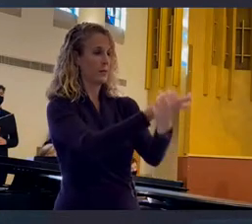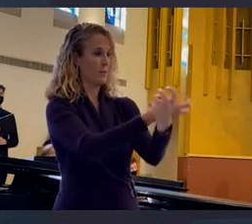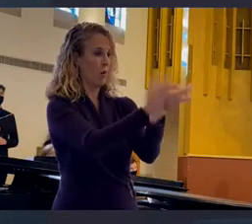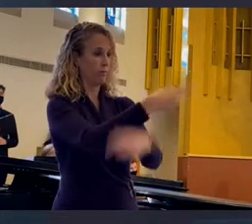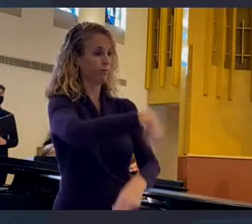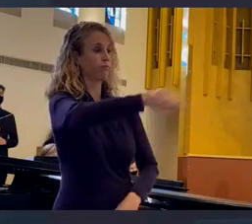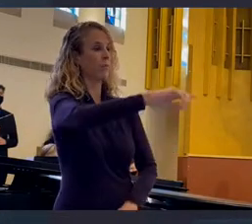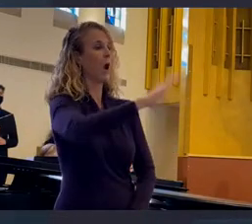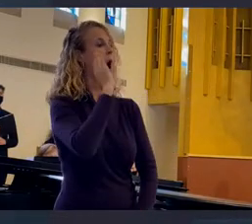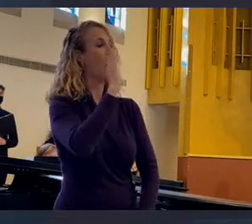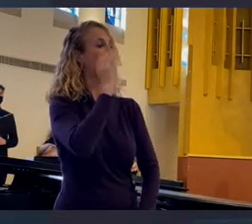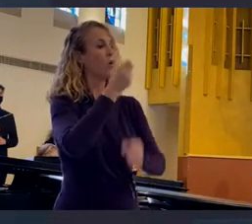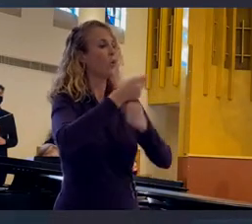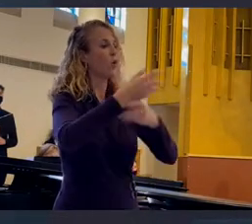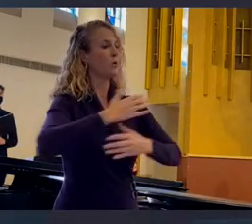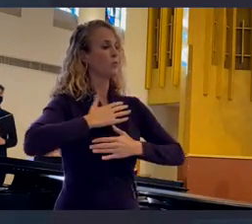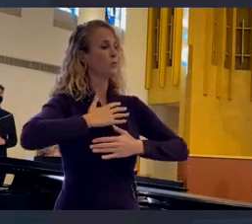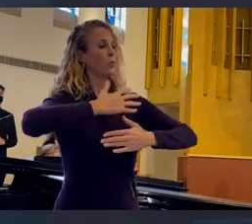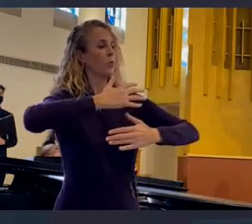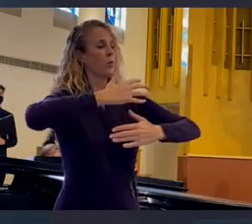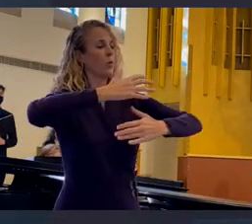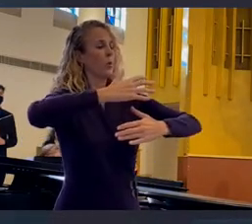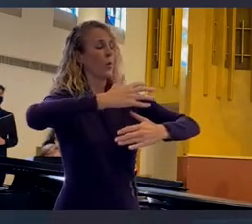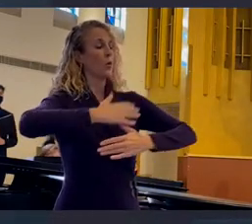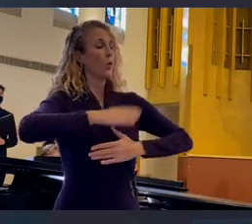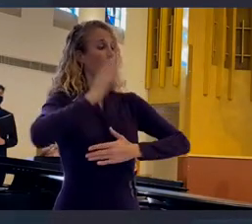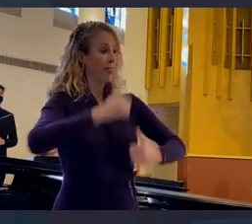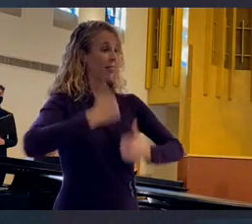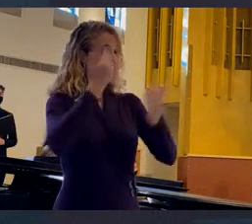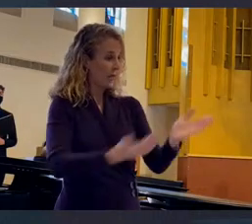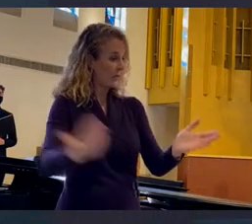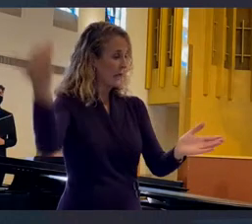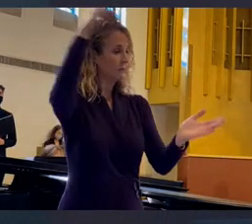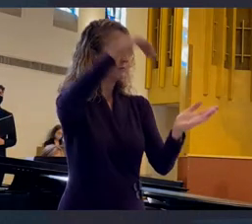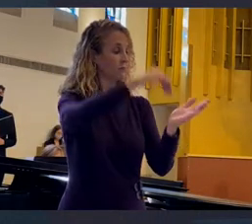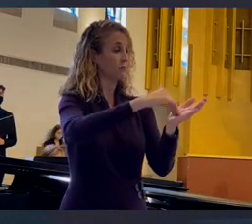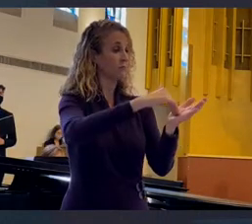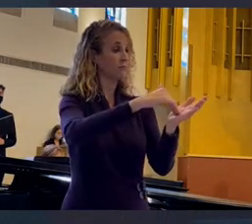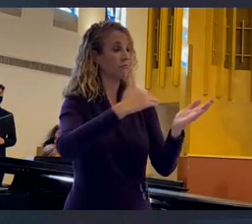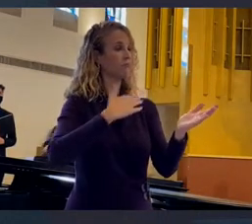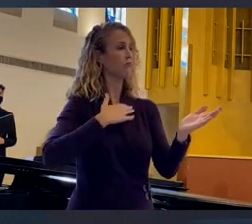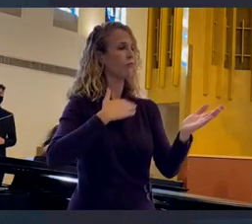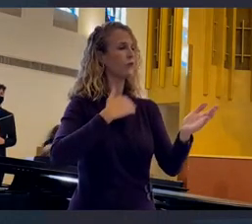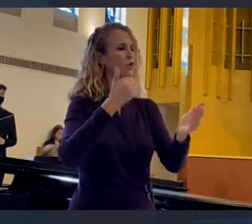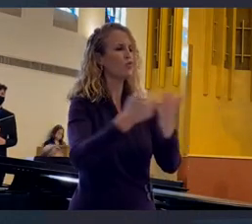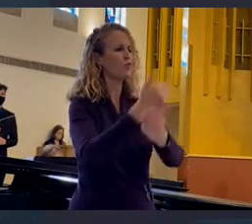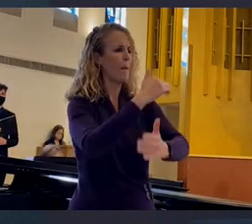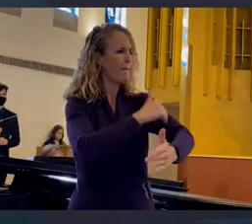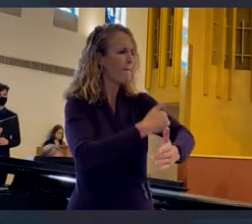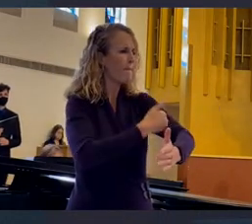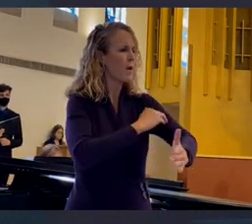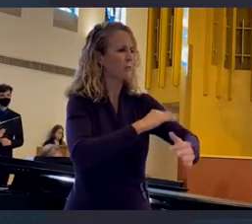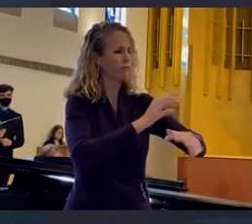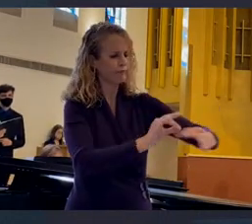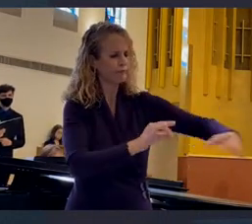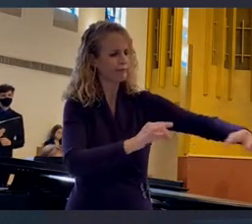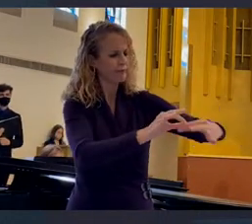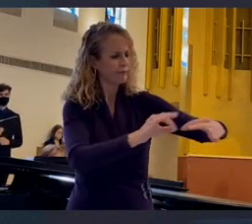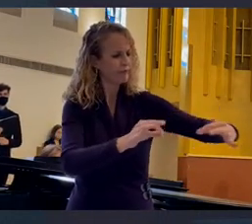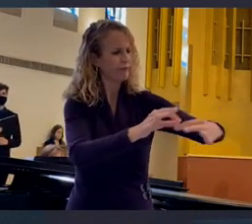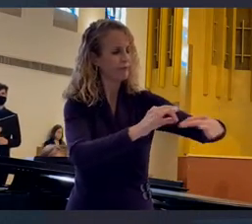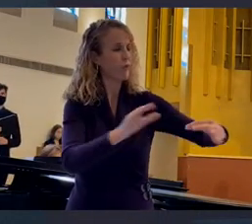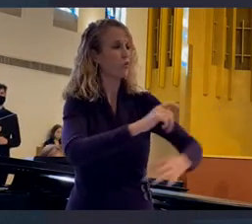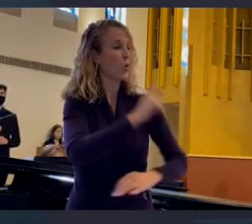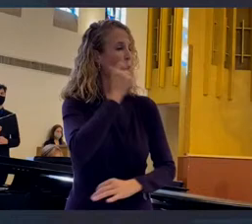bones, I will cause breath to enter you and you shall live again. I will lay sinews upon you and